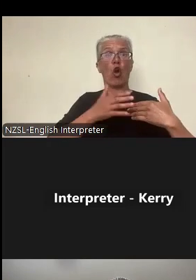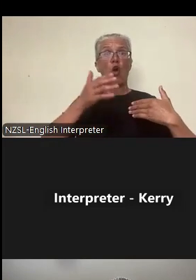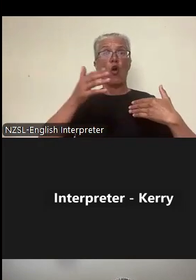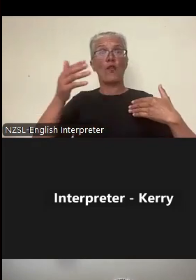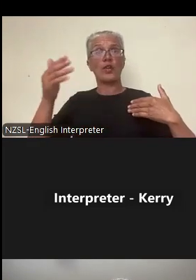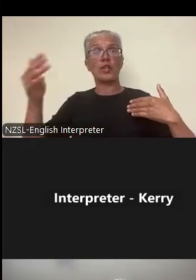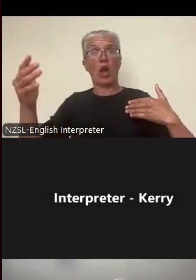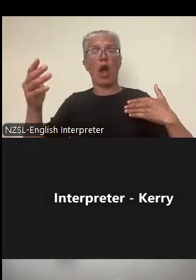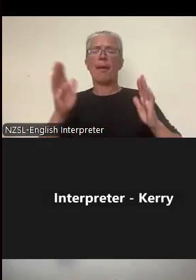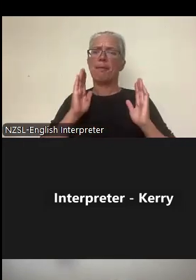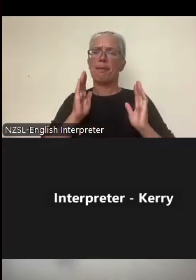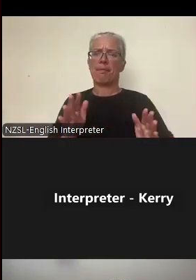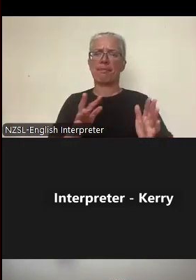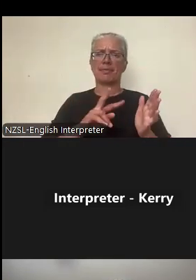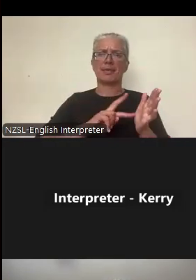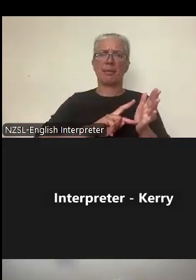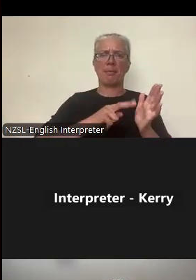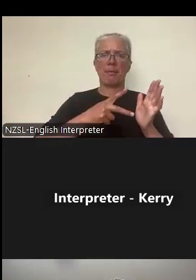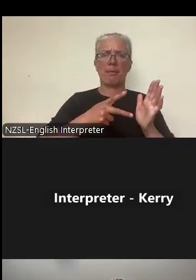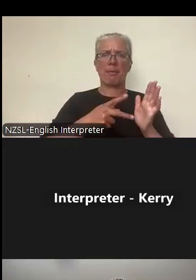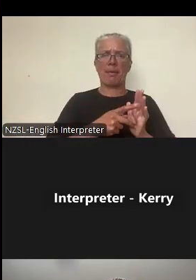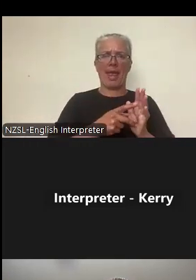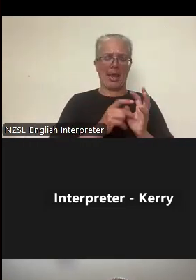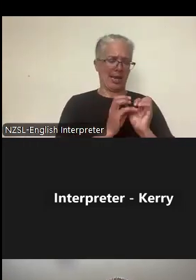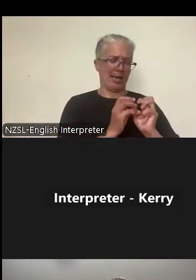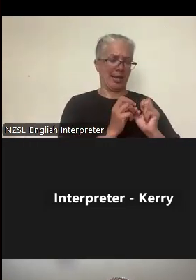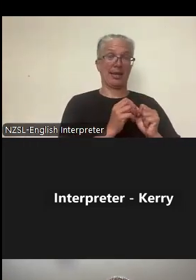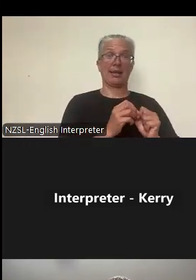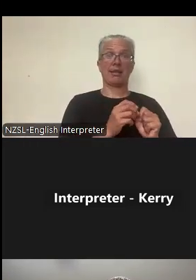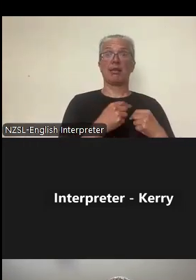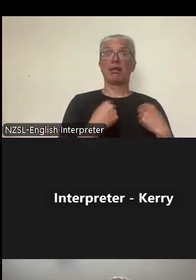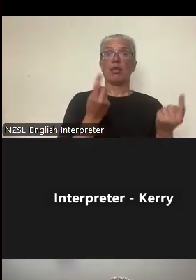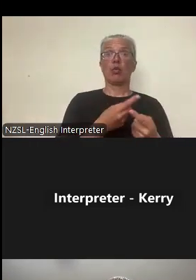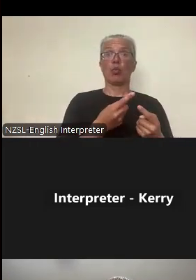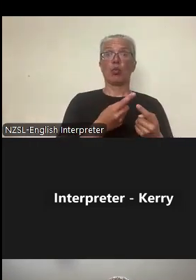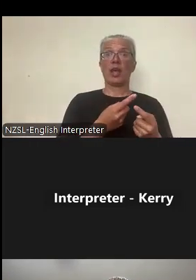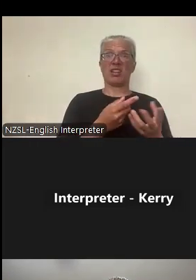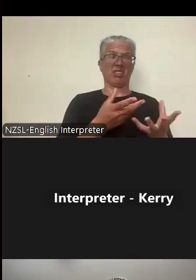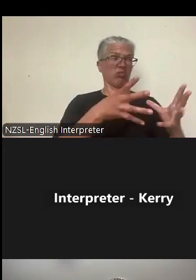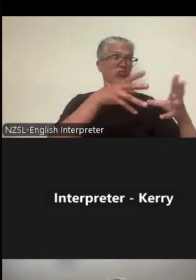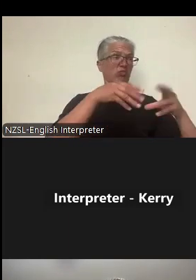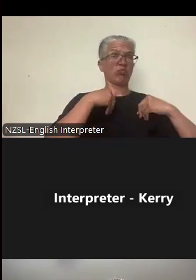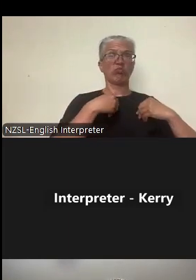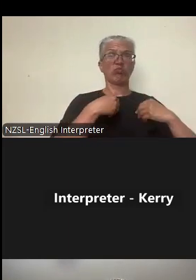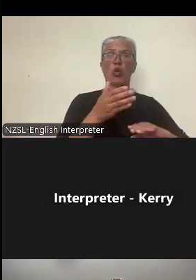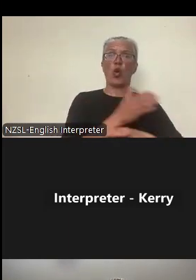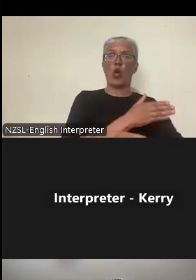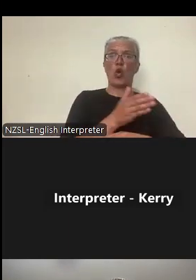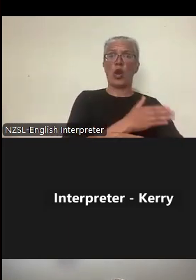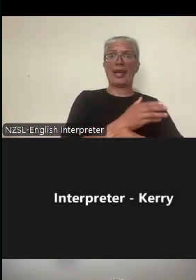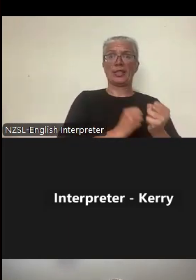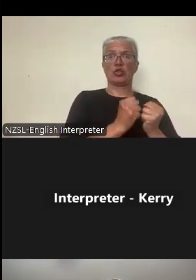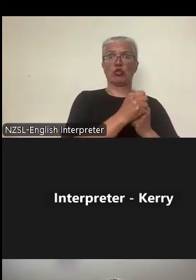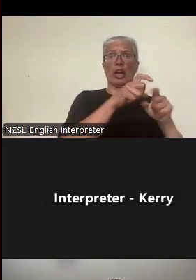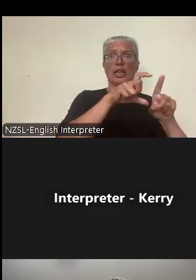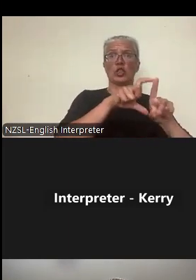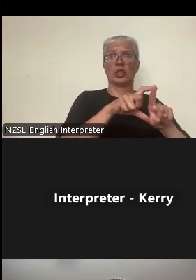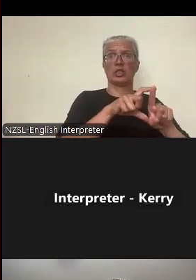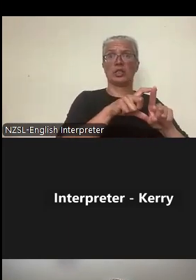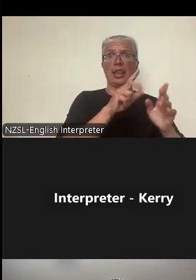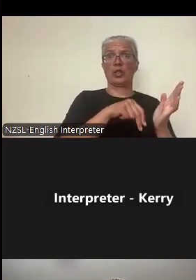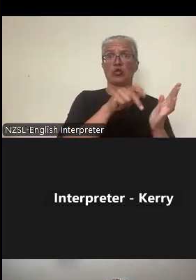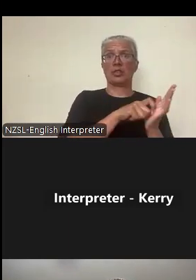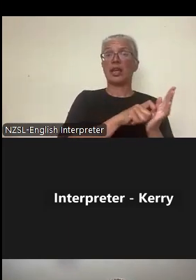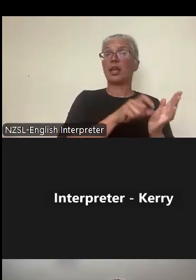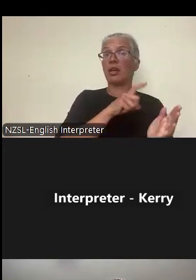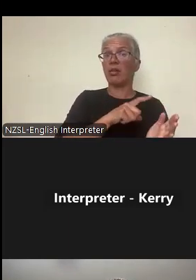we were an early adopter of structured literacy. The reason that we were is that